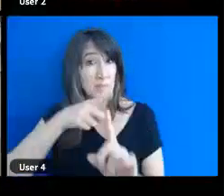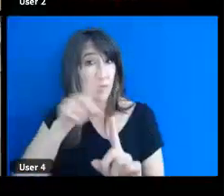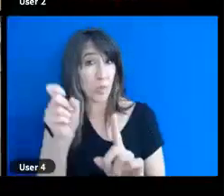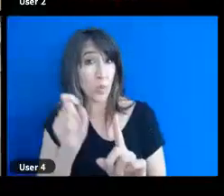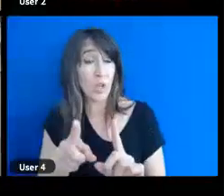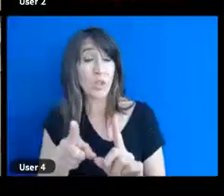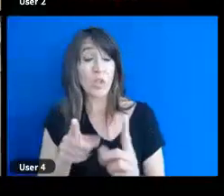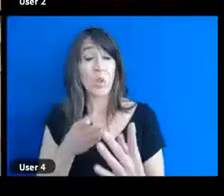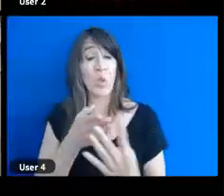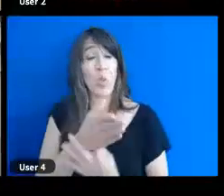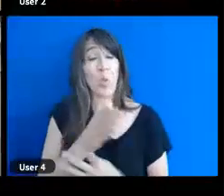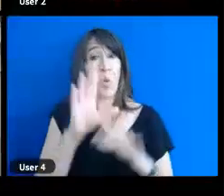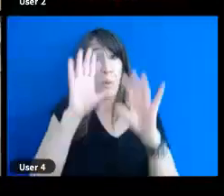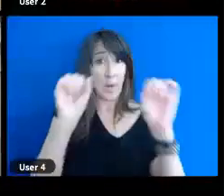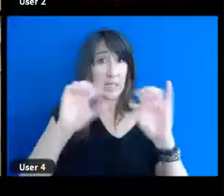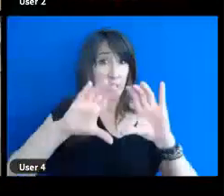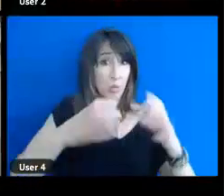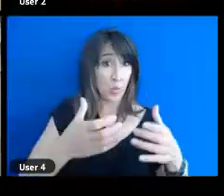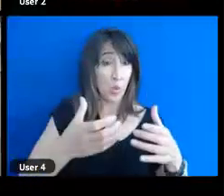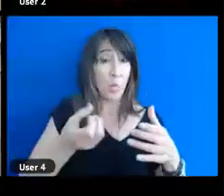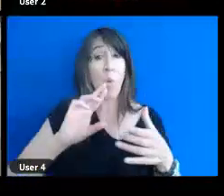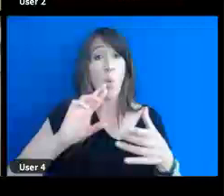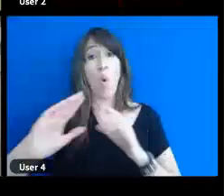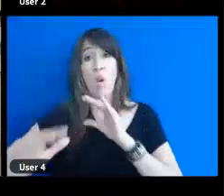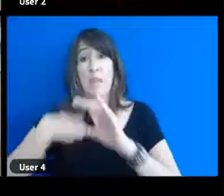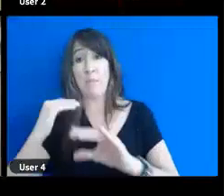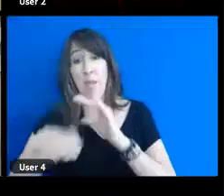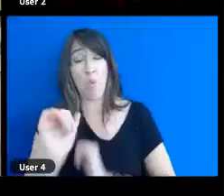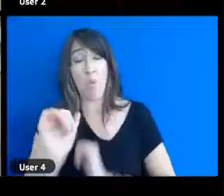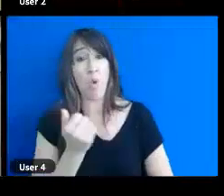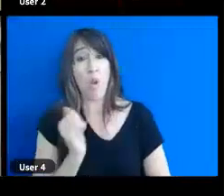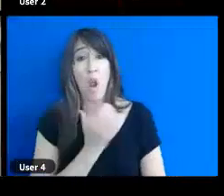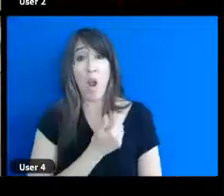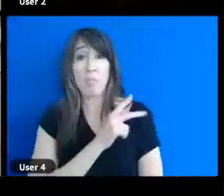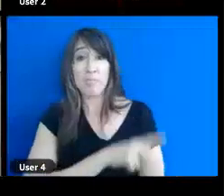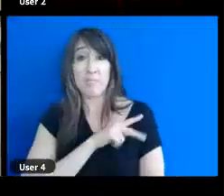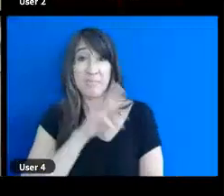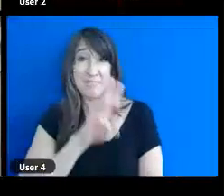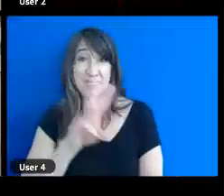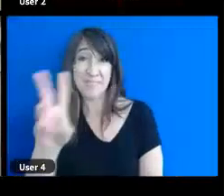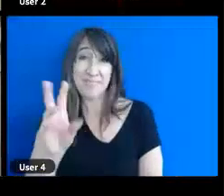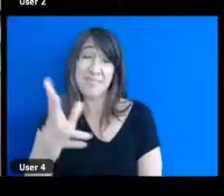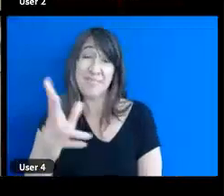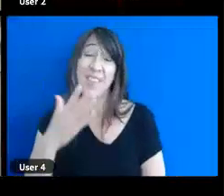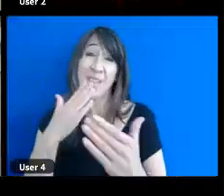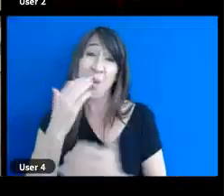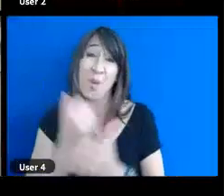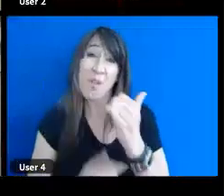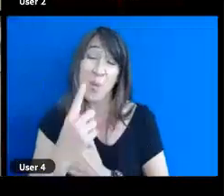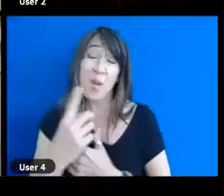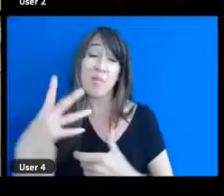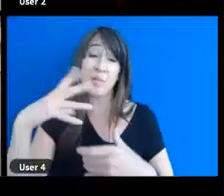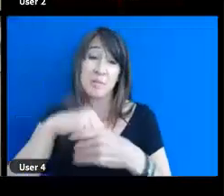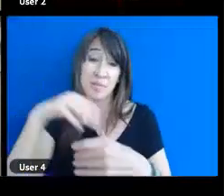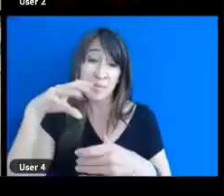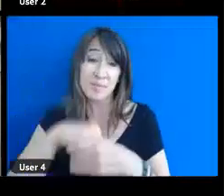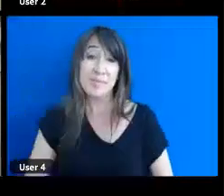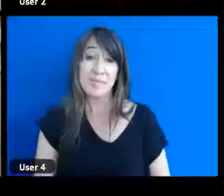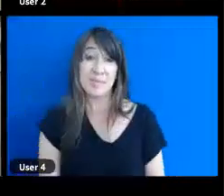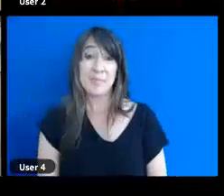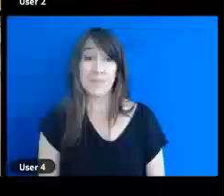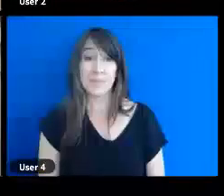with specific questions, either through the President's Group website or our own website. Yes. Thank you to everyone for